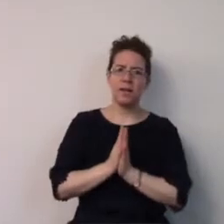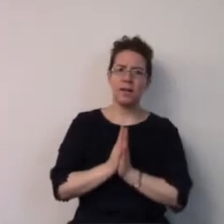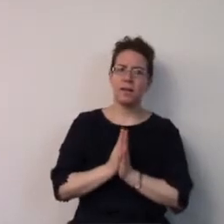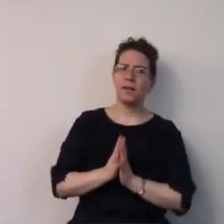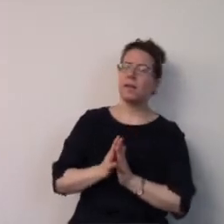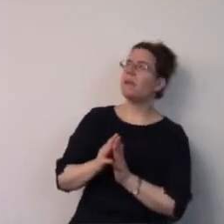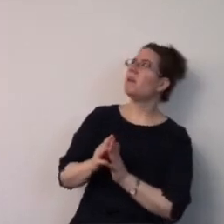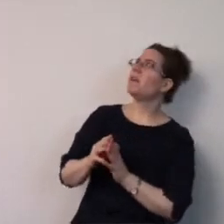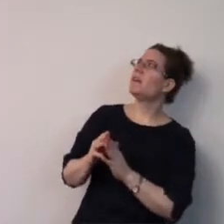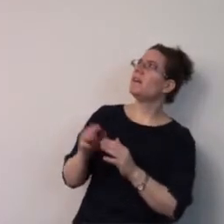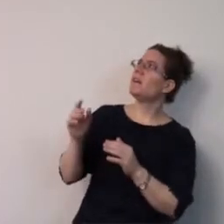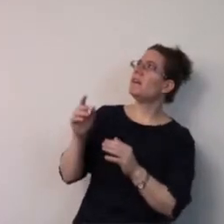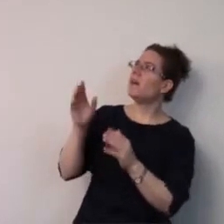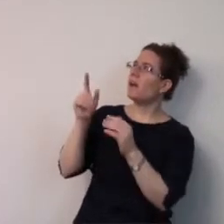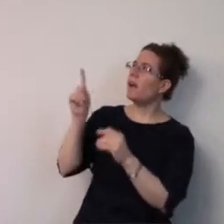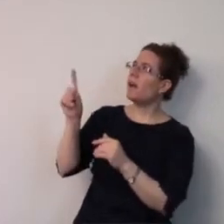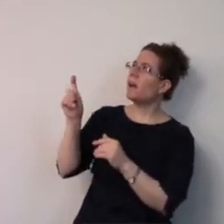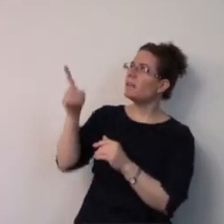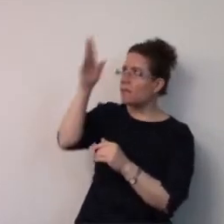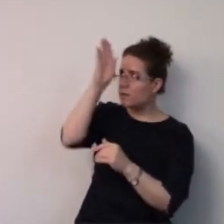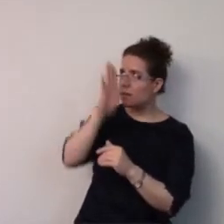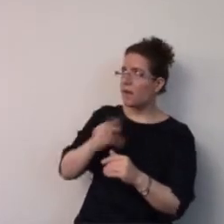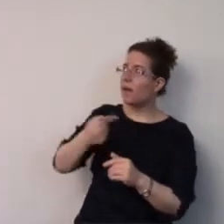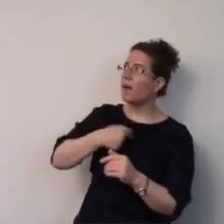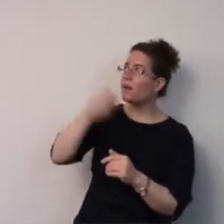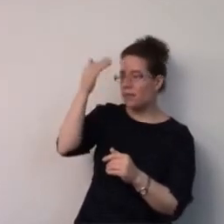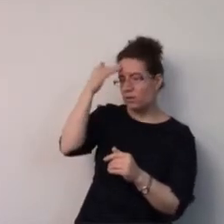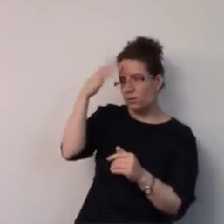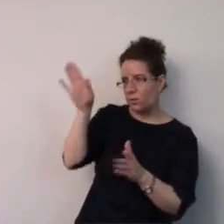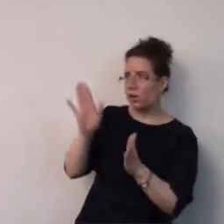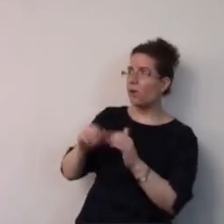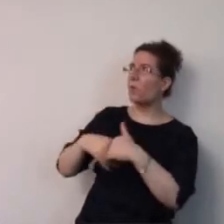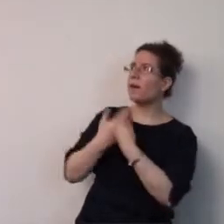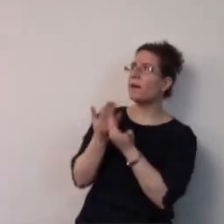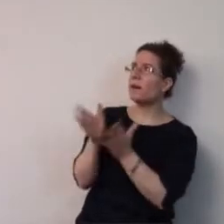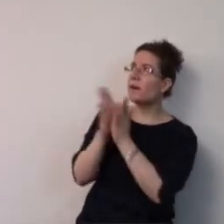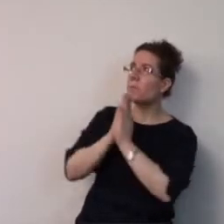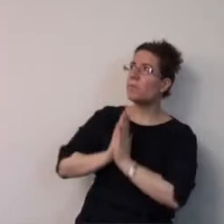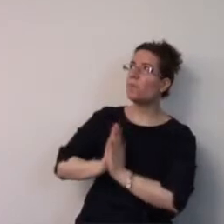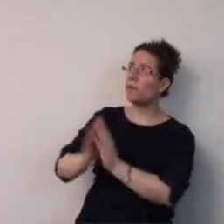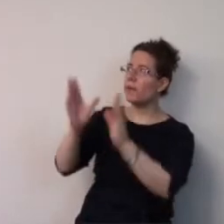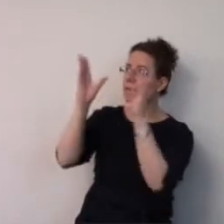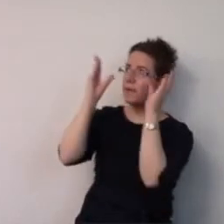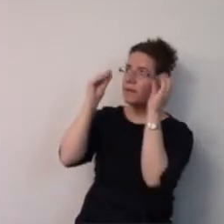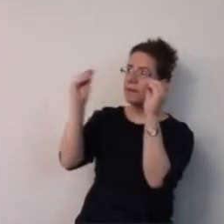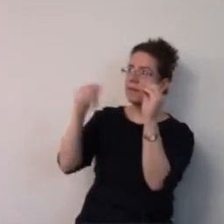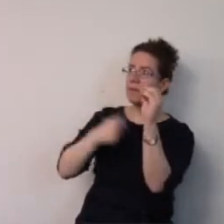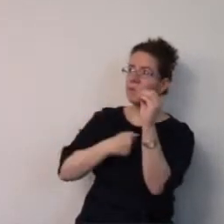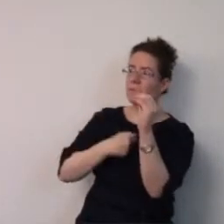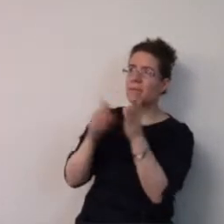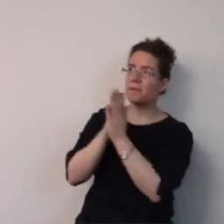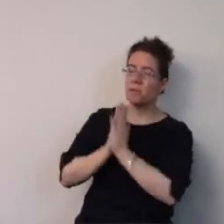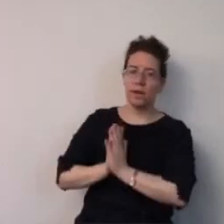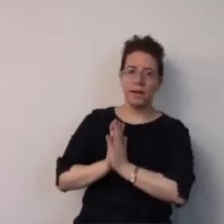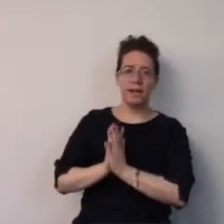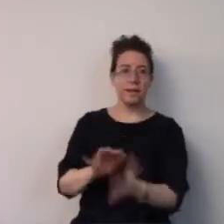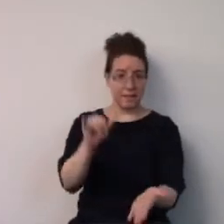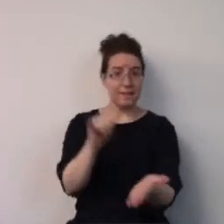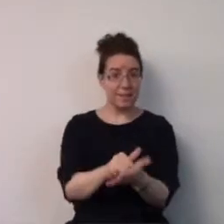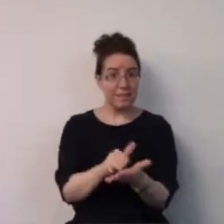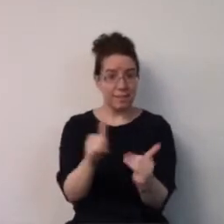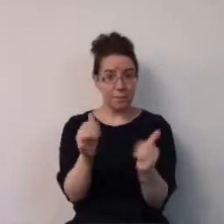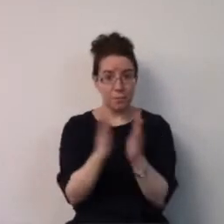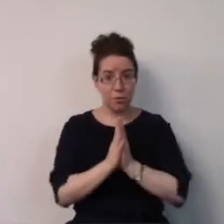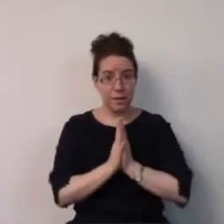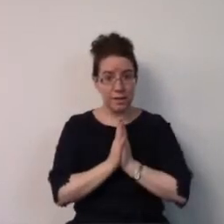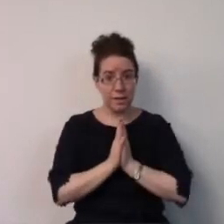Uh-huh. Yes. Hallelujah. Right. And that's praying. Right. Yes. You just come to Him in your language and begin to